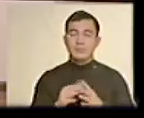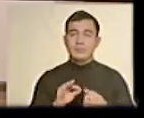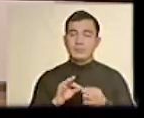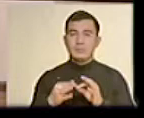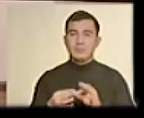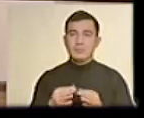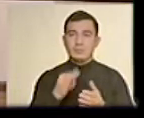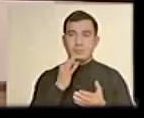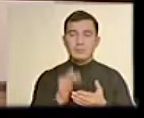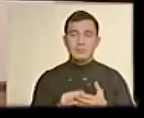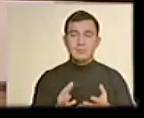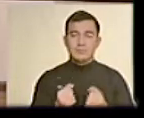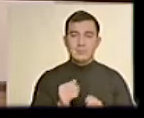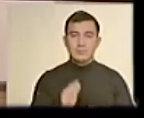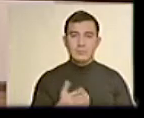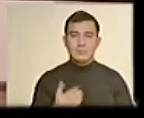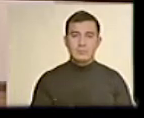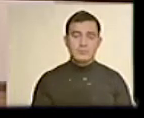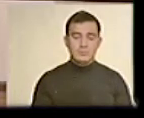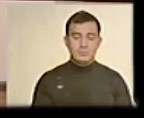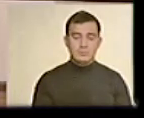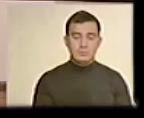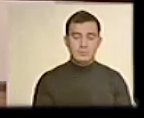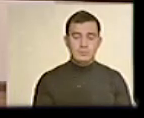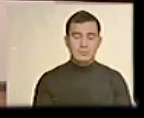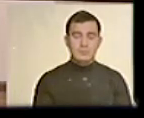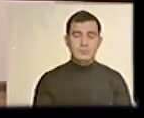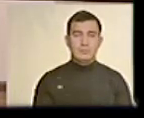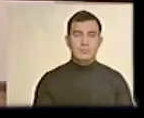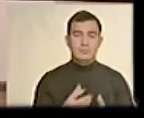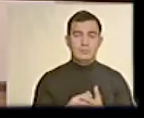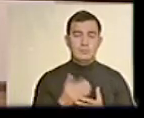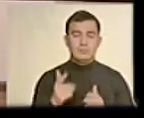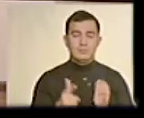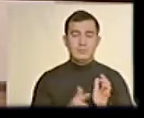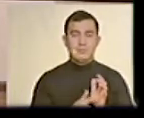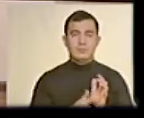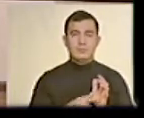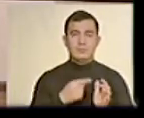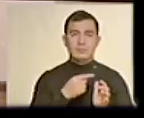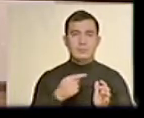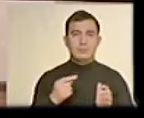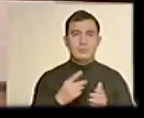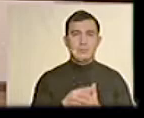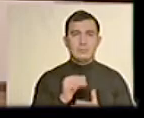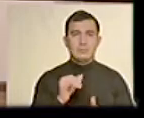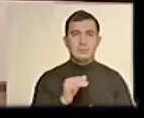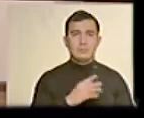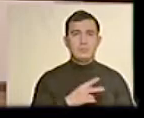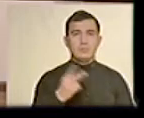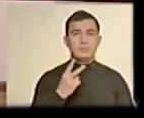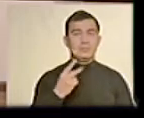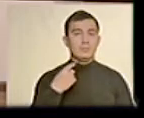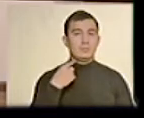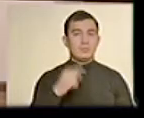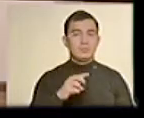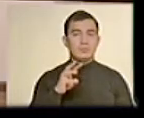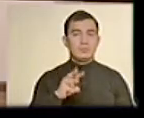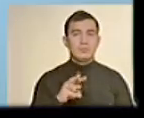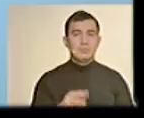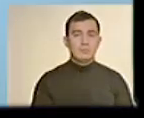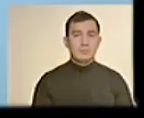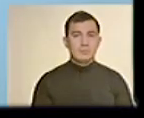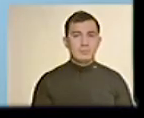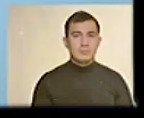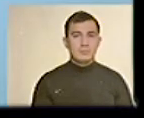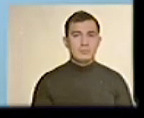natijaga erishamiz. Keyingisi 7 minus m ning kvadratı. Birinci sonimiz 7 ekan, ikkinchi sonimiz m.